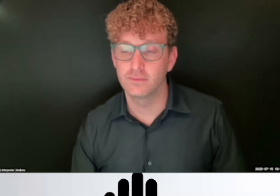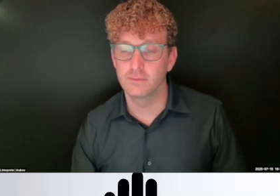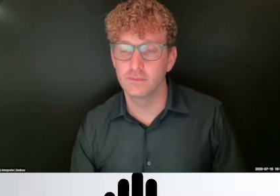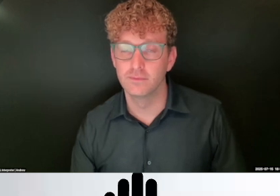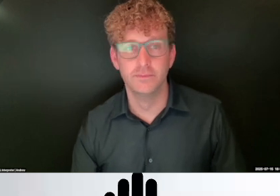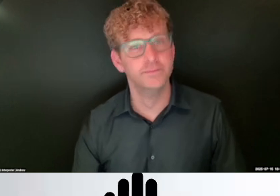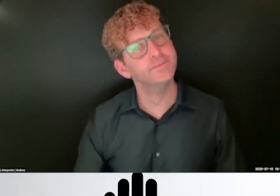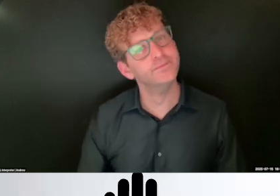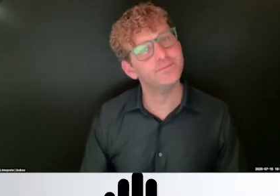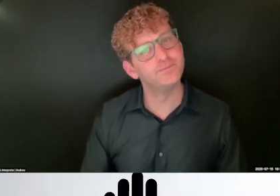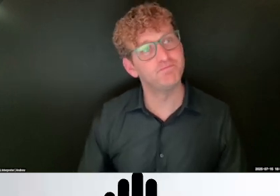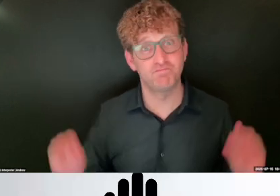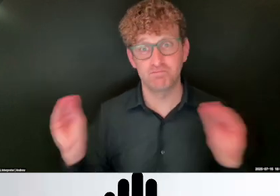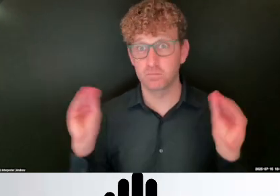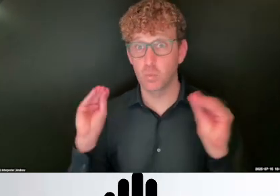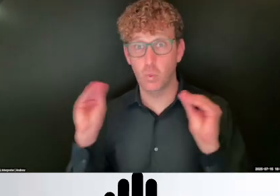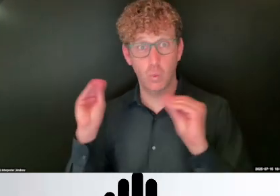No emails yet. Thank you, Kirsten.